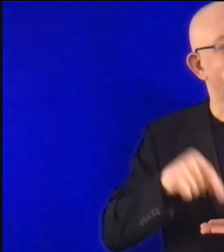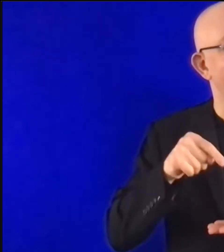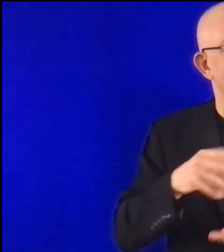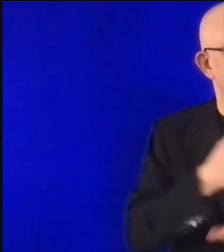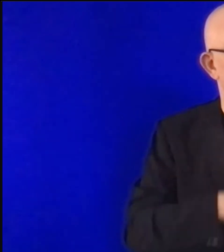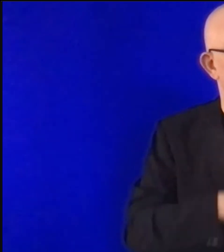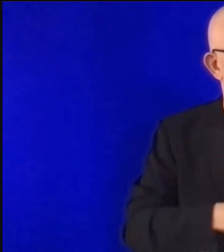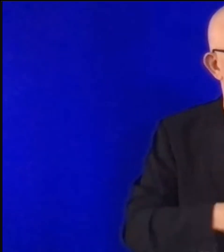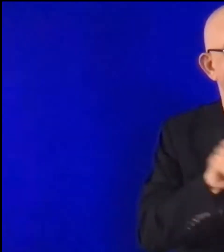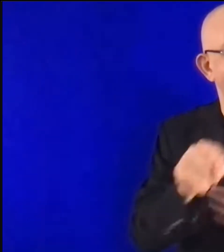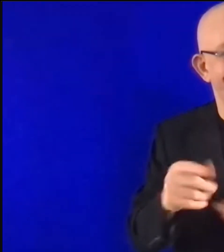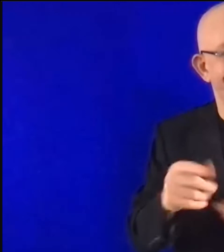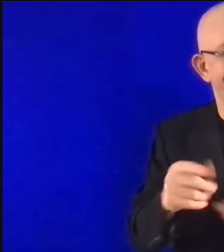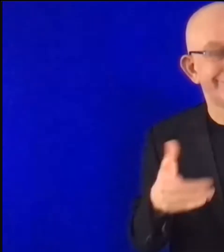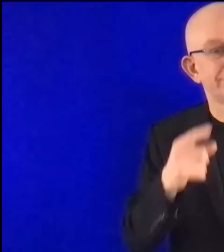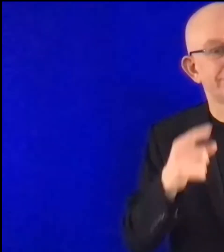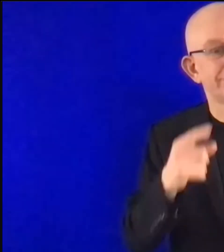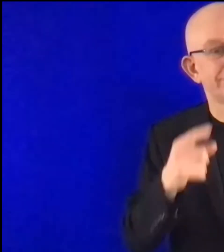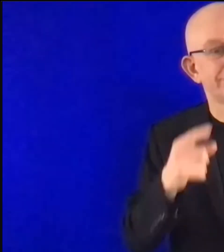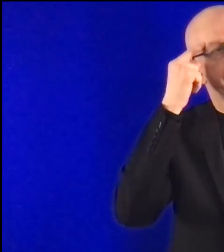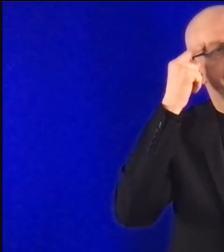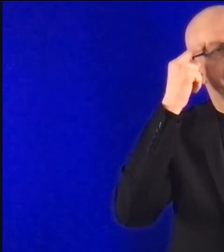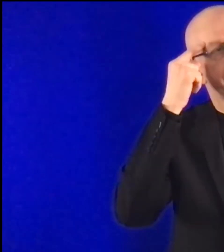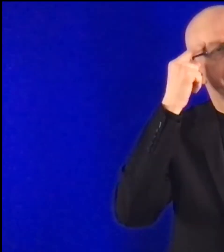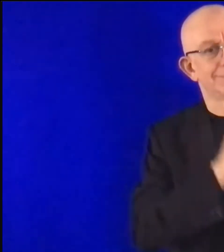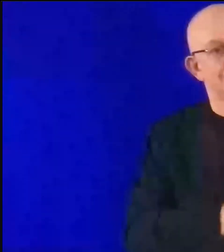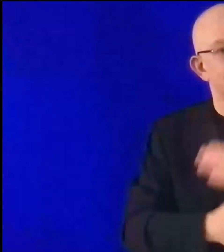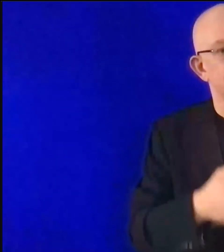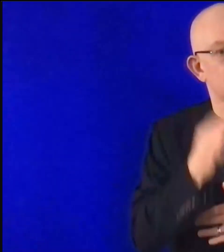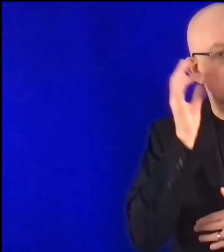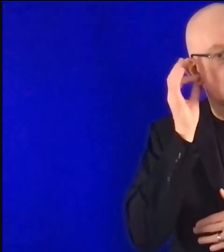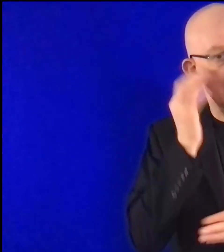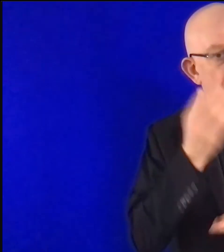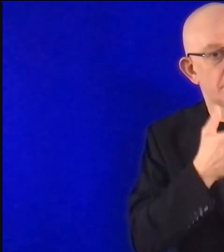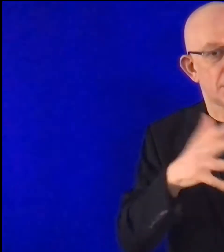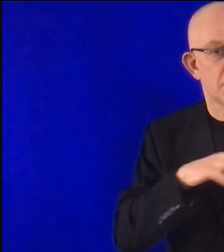multiple marginalization that they face. And I would like to